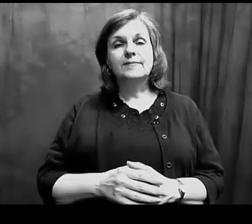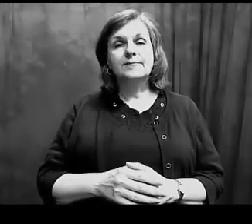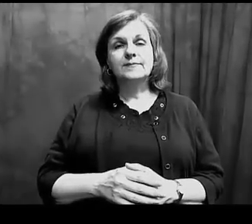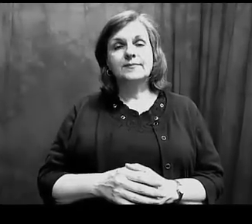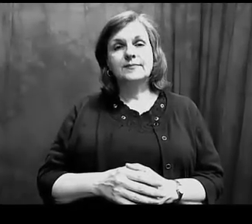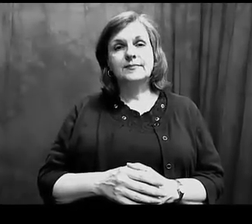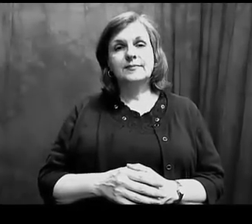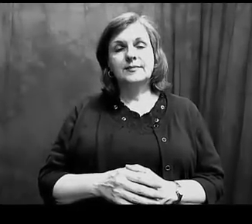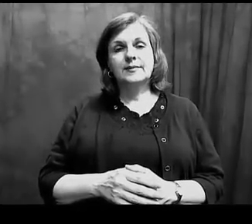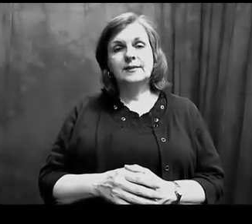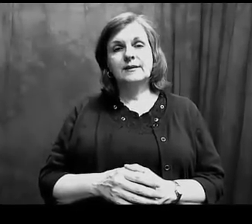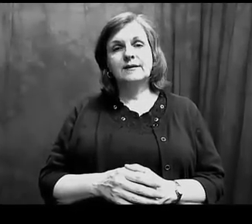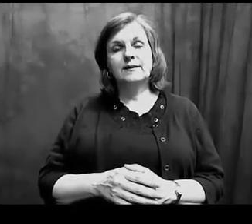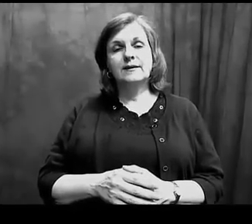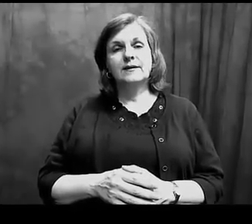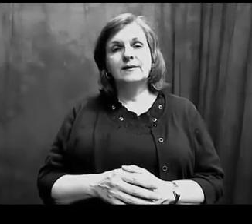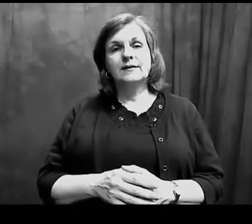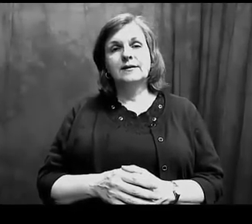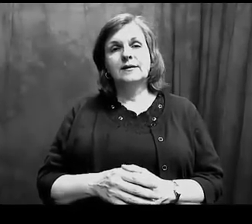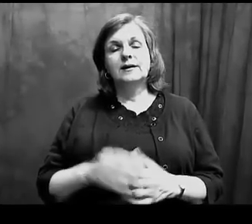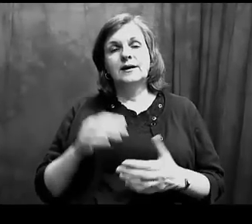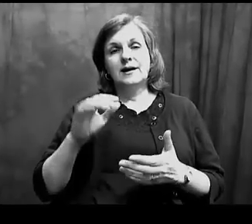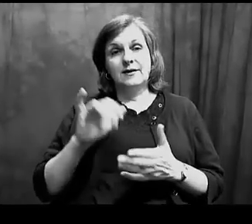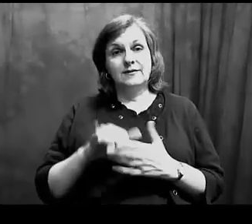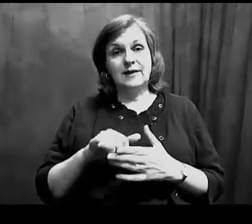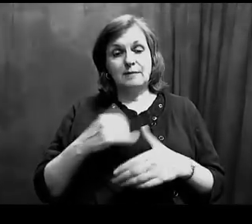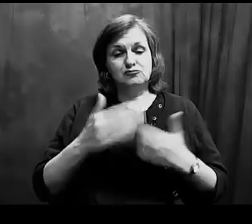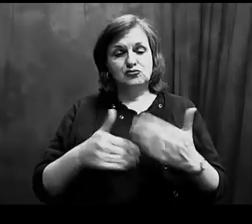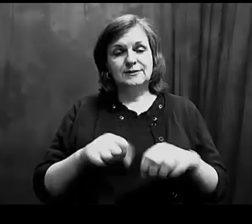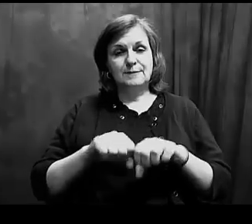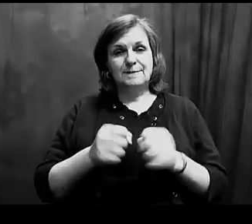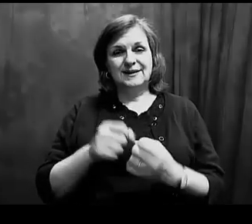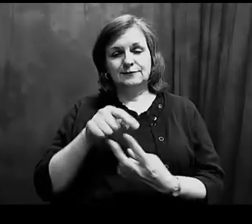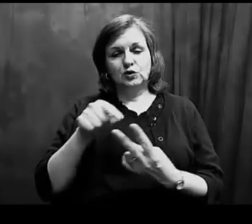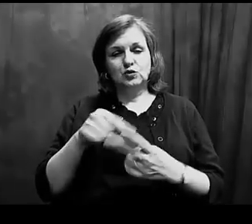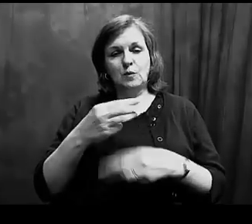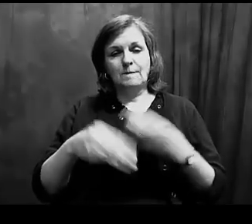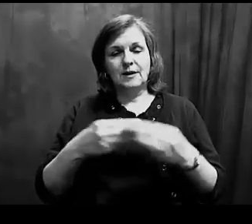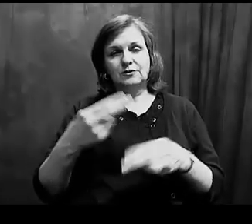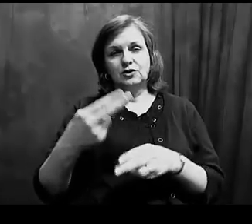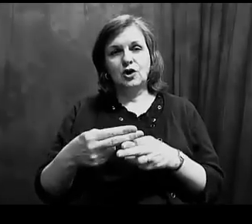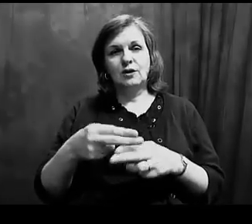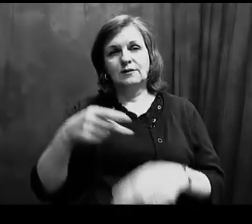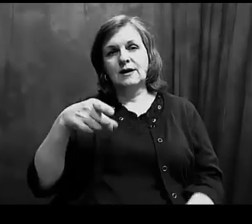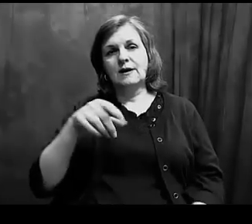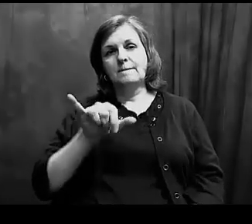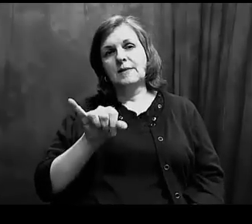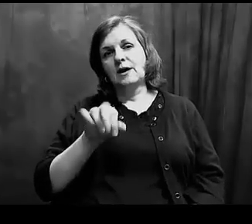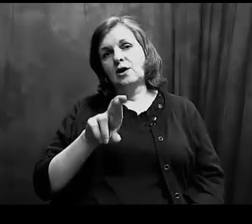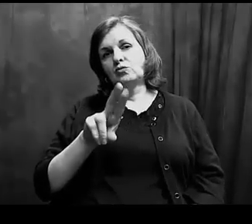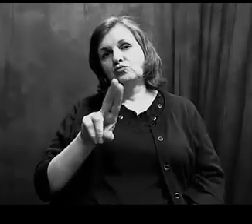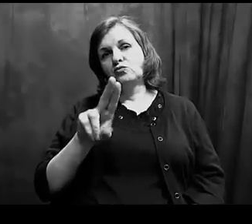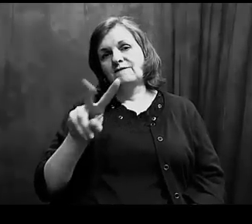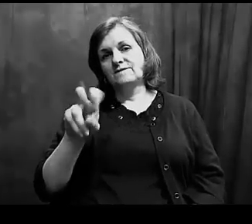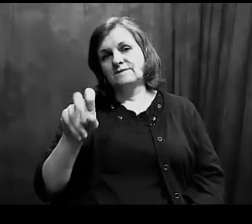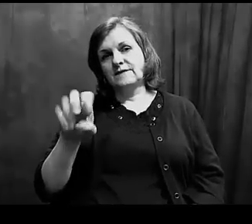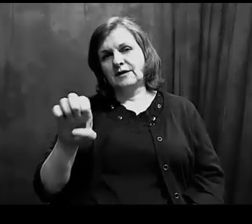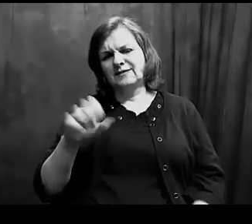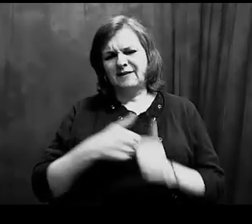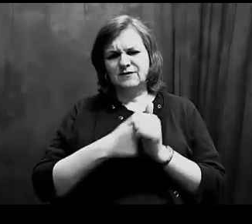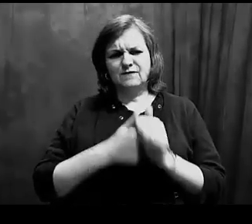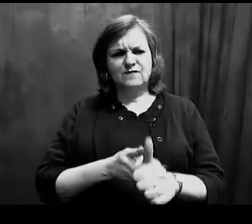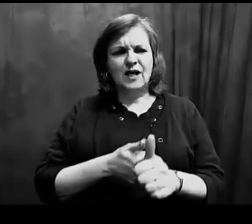process. We're then going to actually form in this process 2 molecules known as